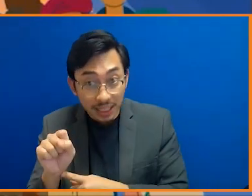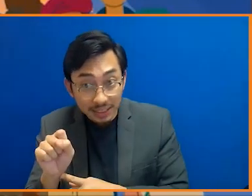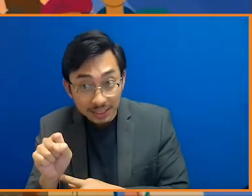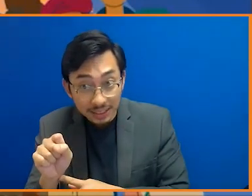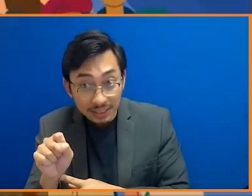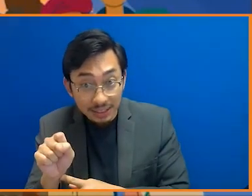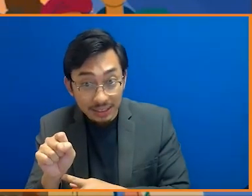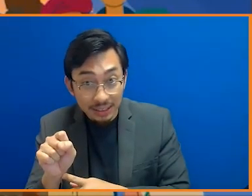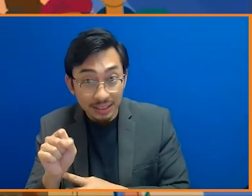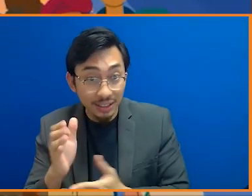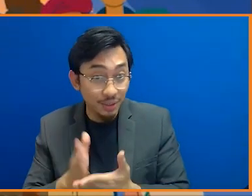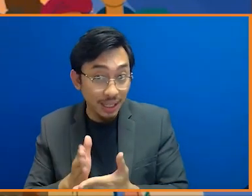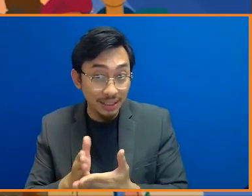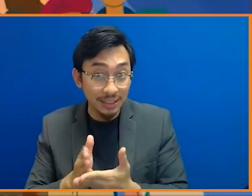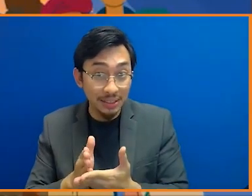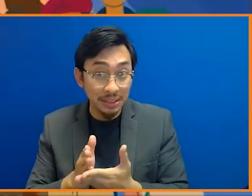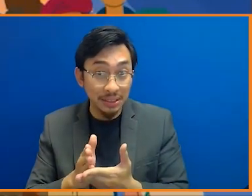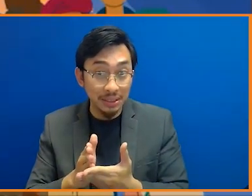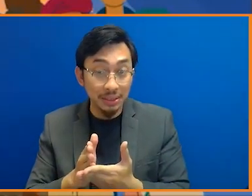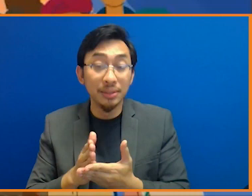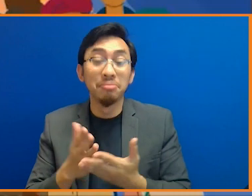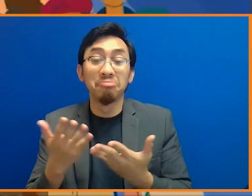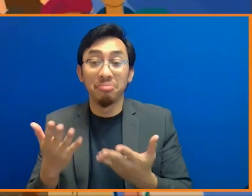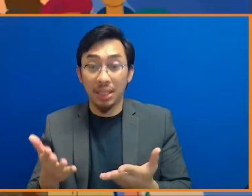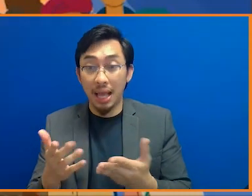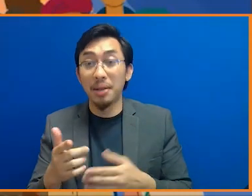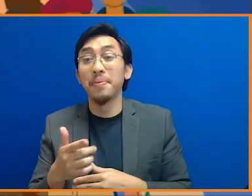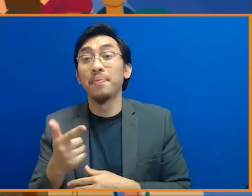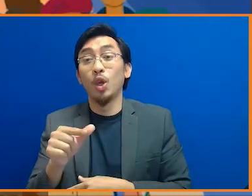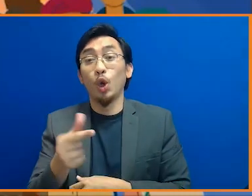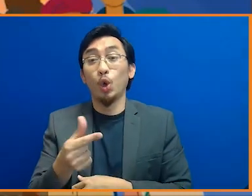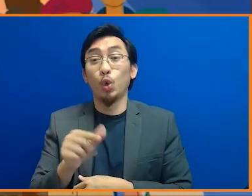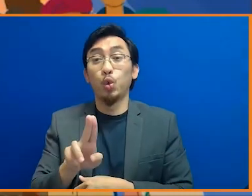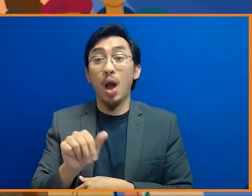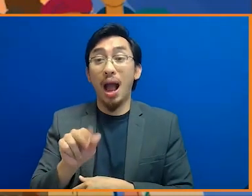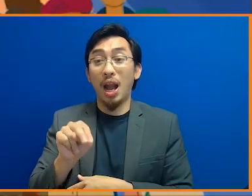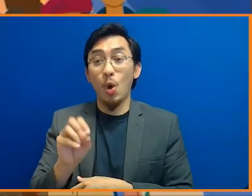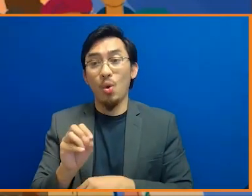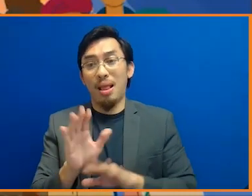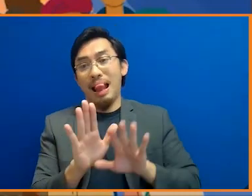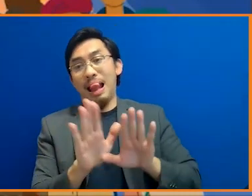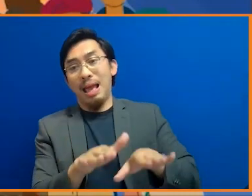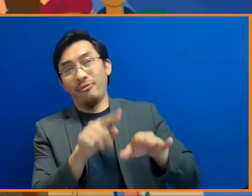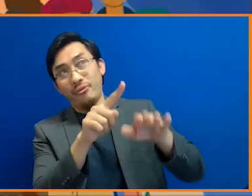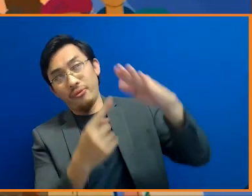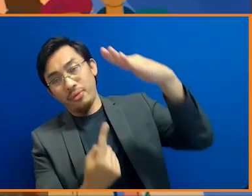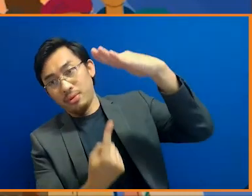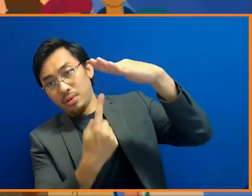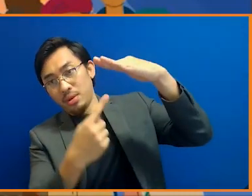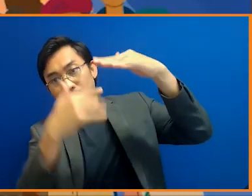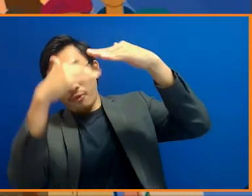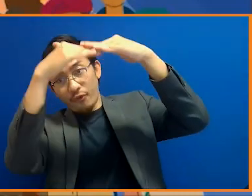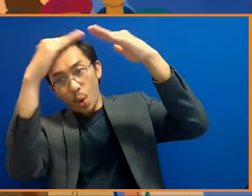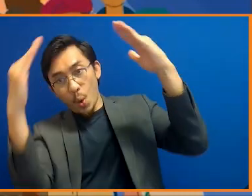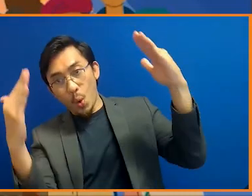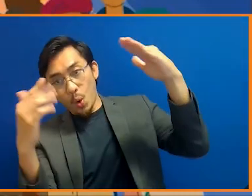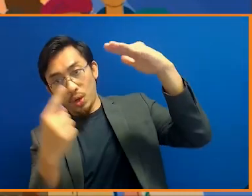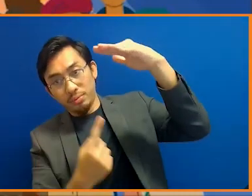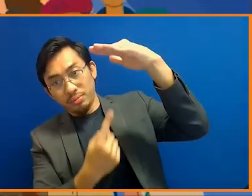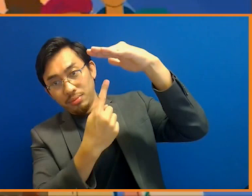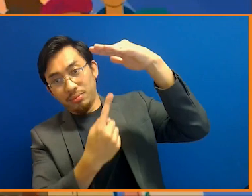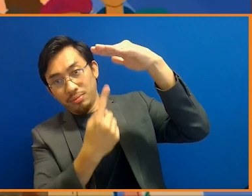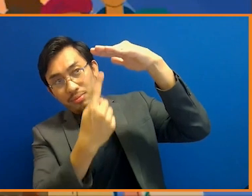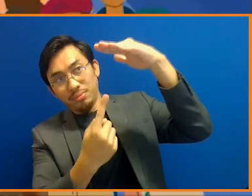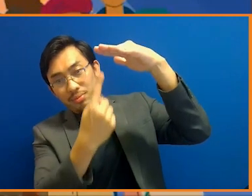cave, right? And then the guano leave at the roof of the cave. They